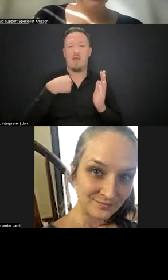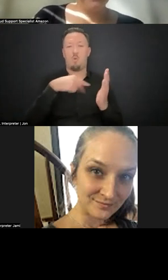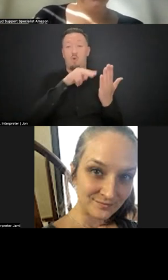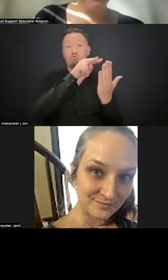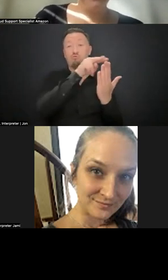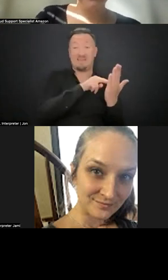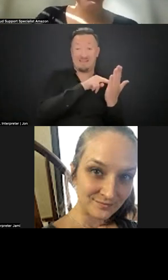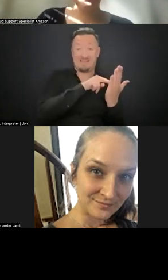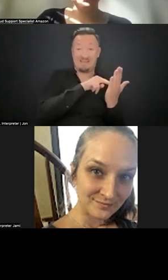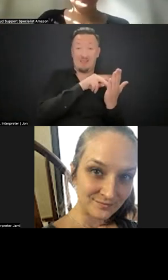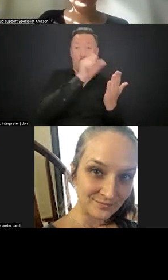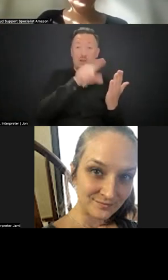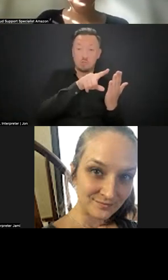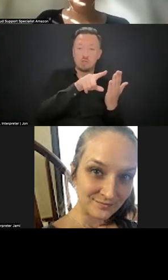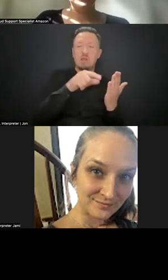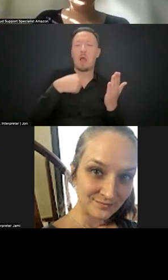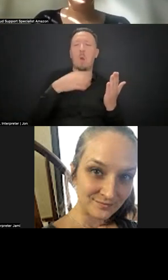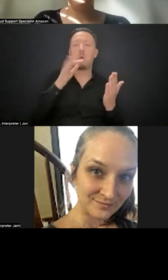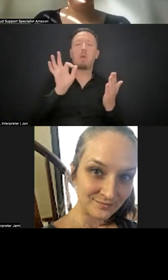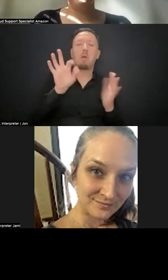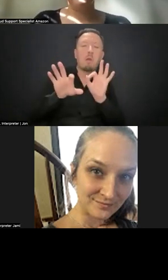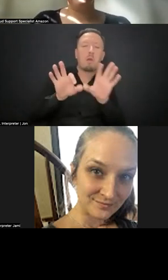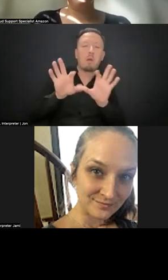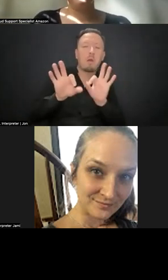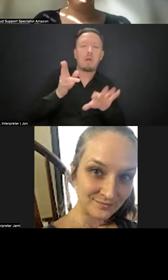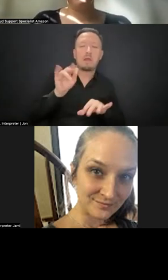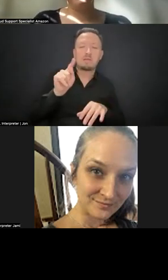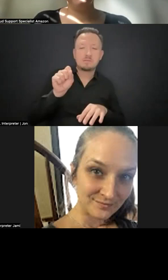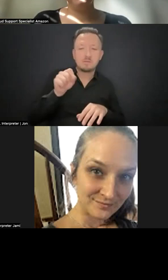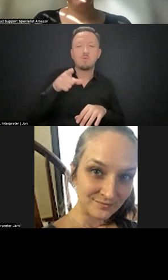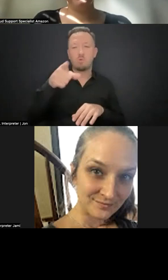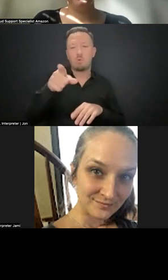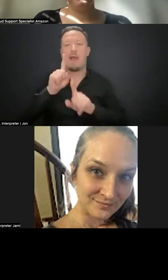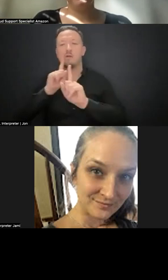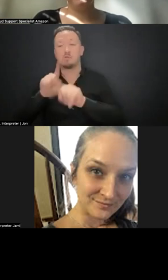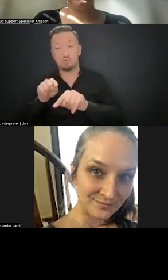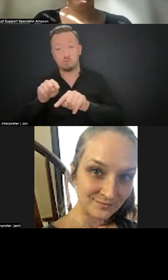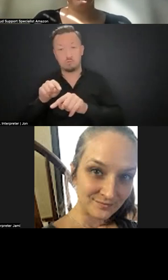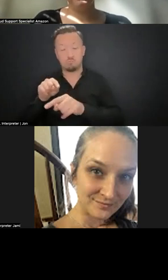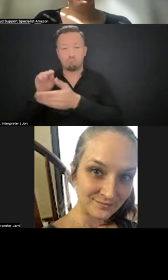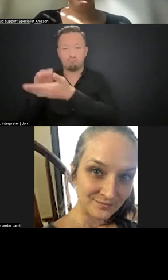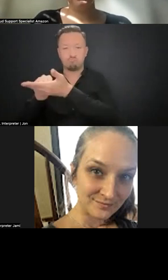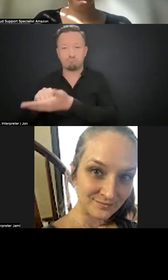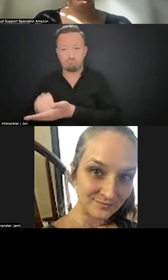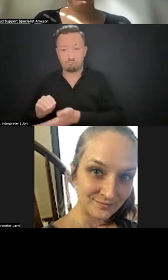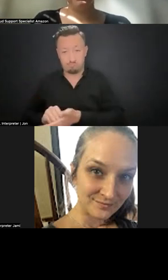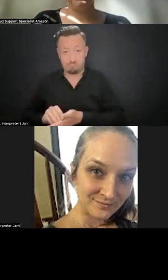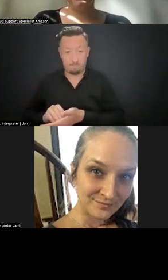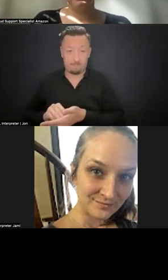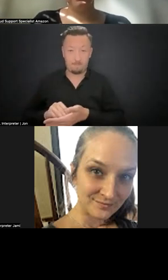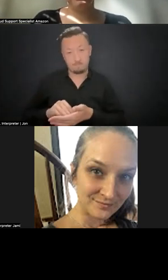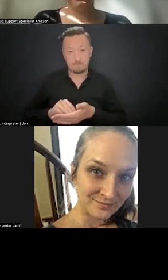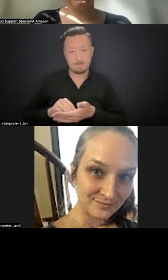hints, refresh your memory, and then you can jot them down. And we'll give